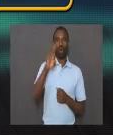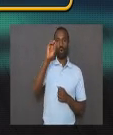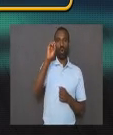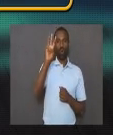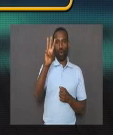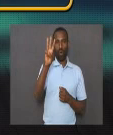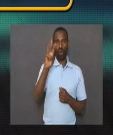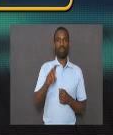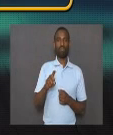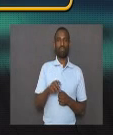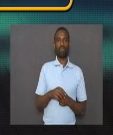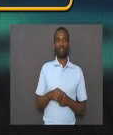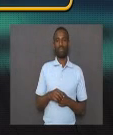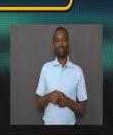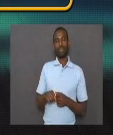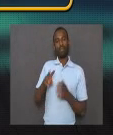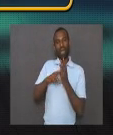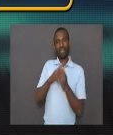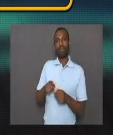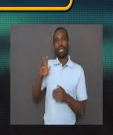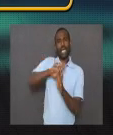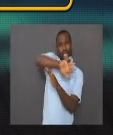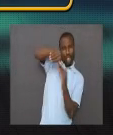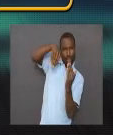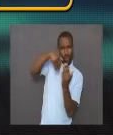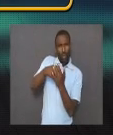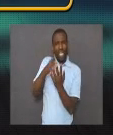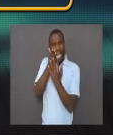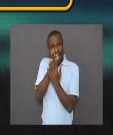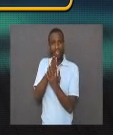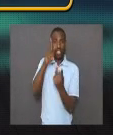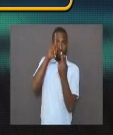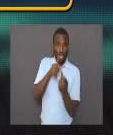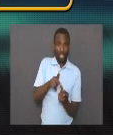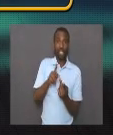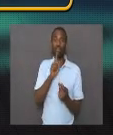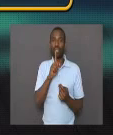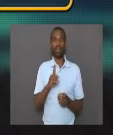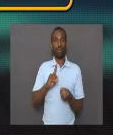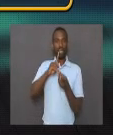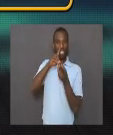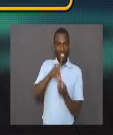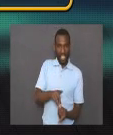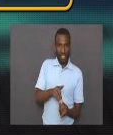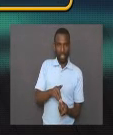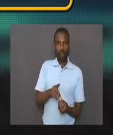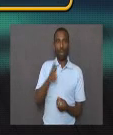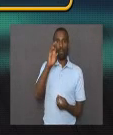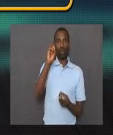Thus, the total average pressure is density rho